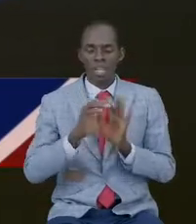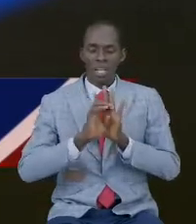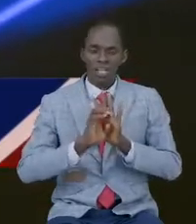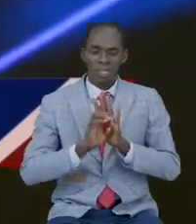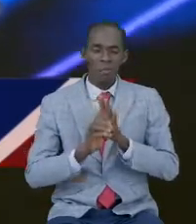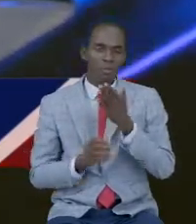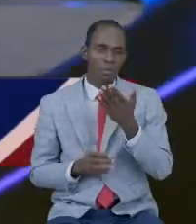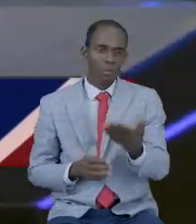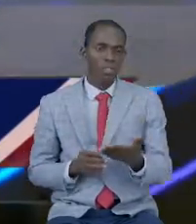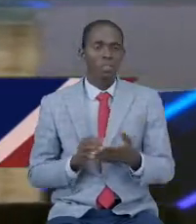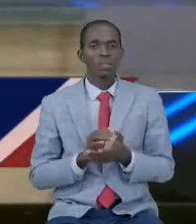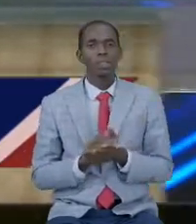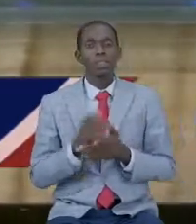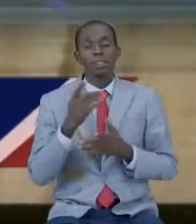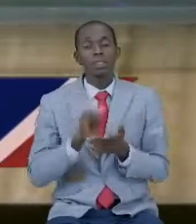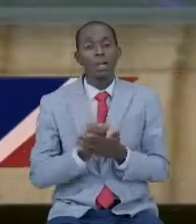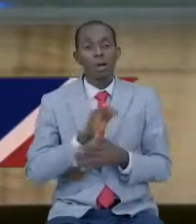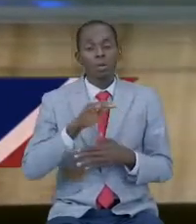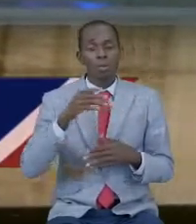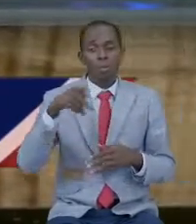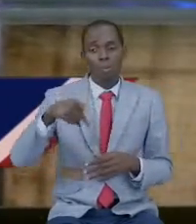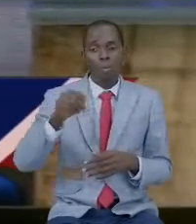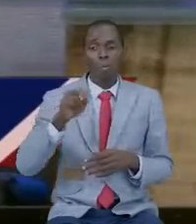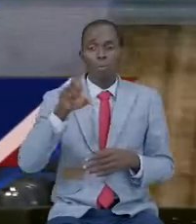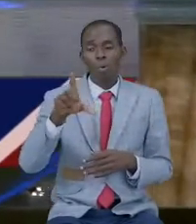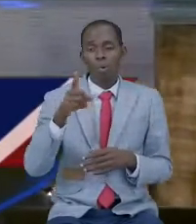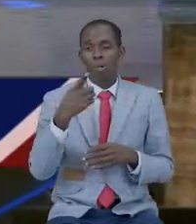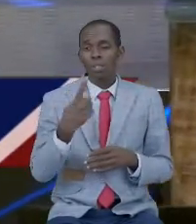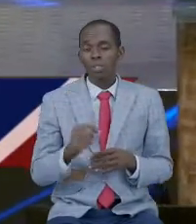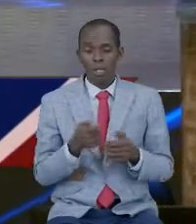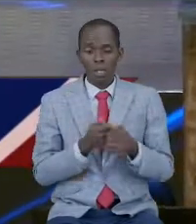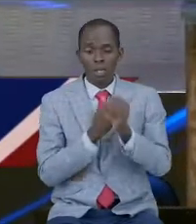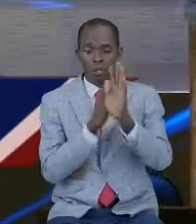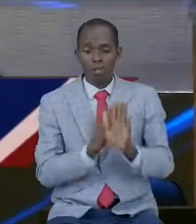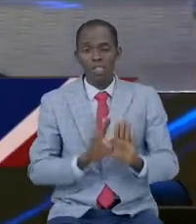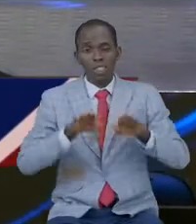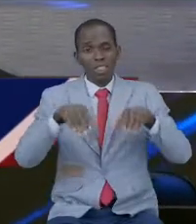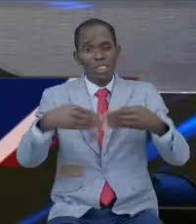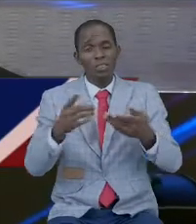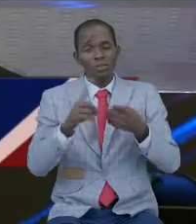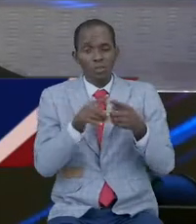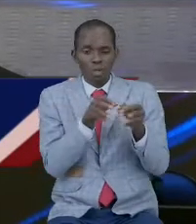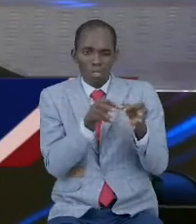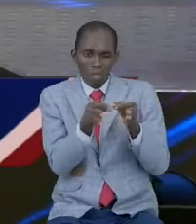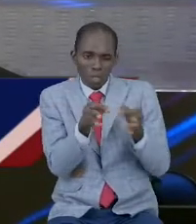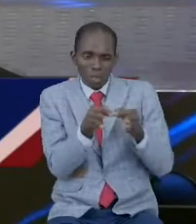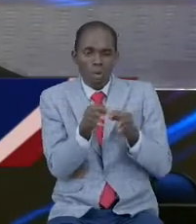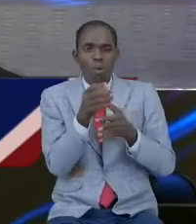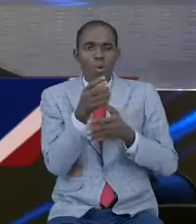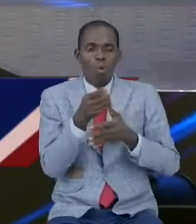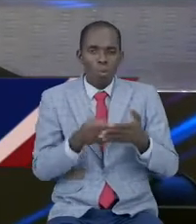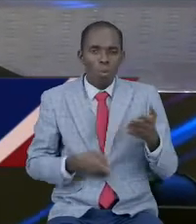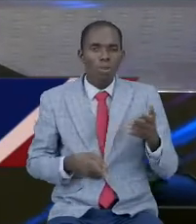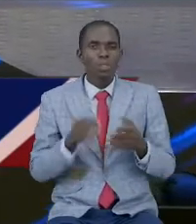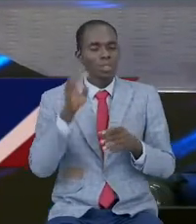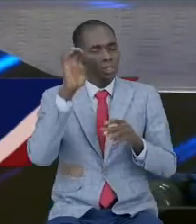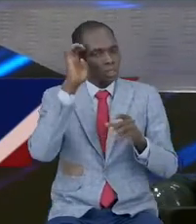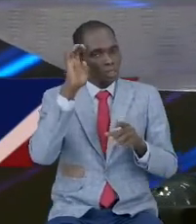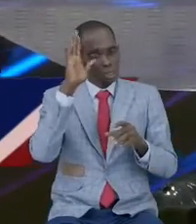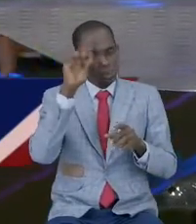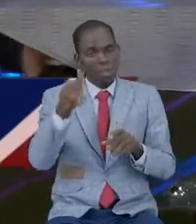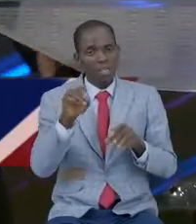example that Paul the apostle gave to illustrate what he had to teach, so that